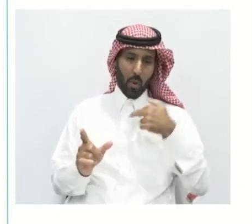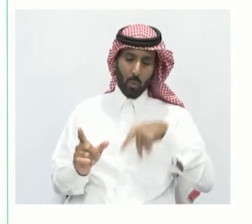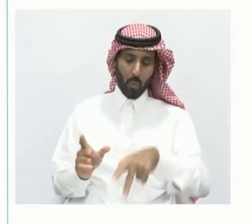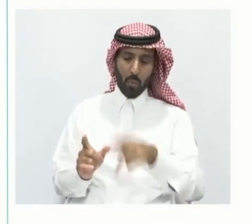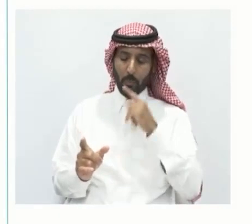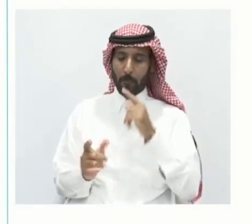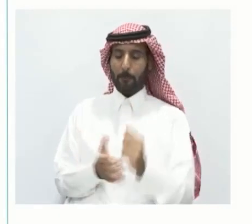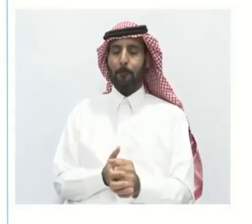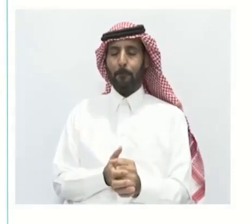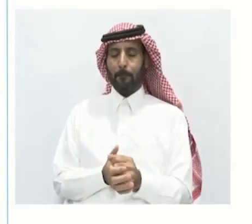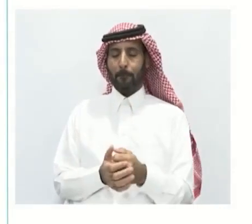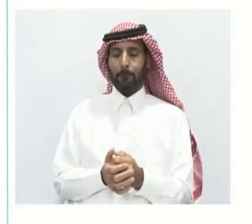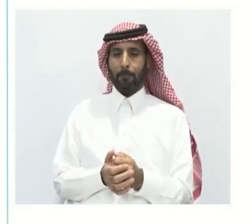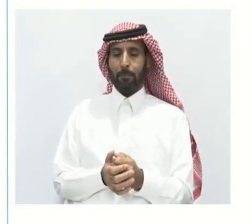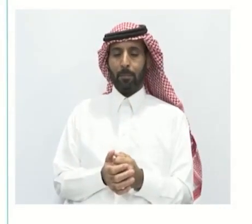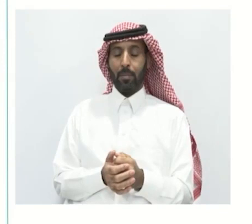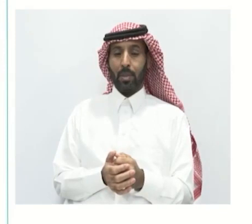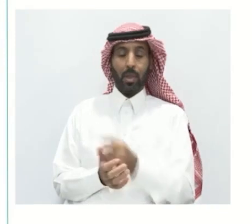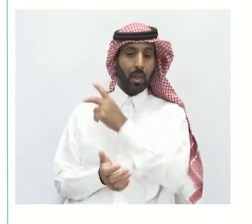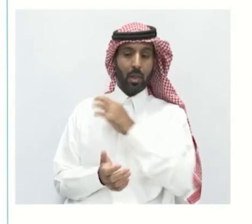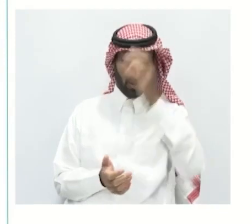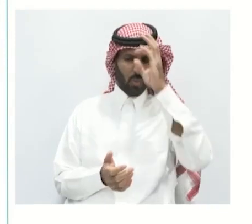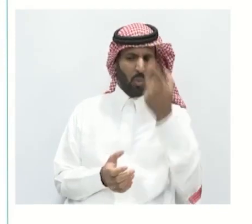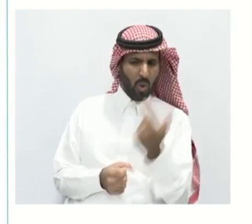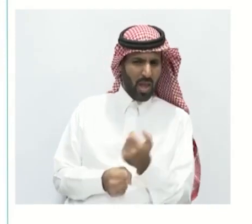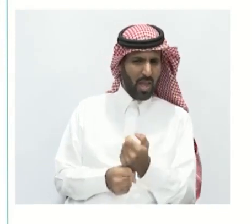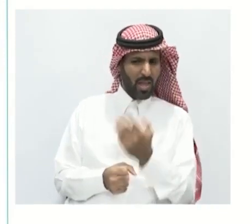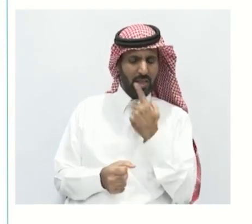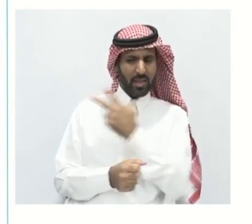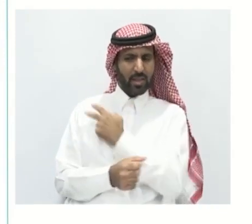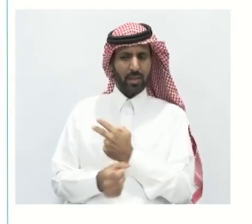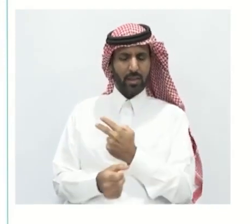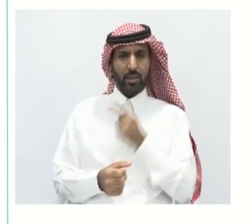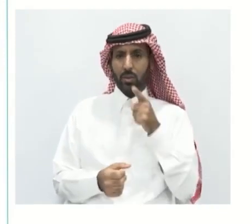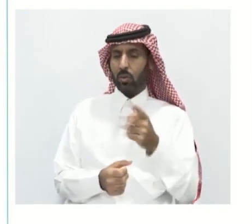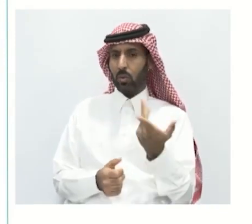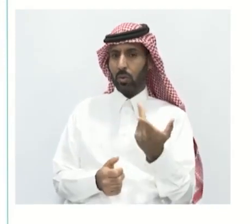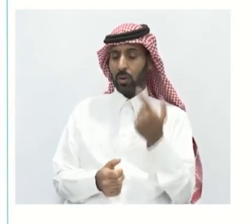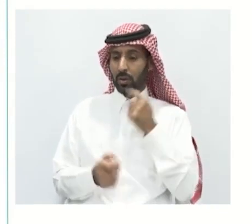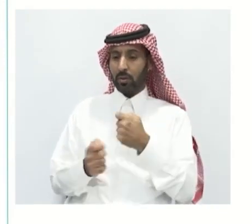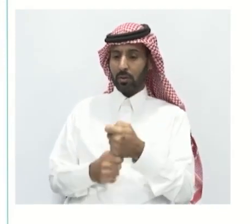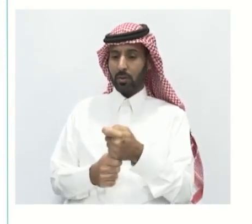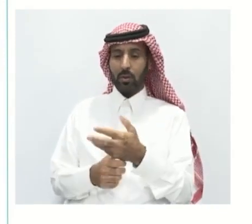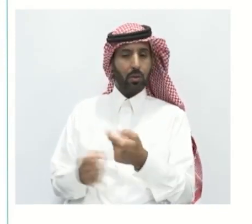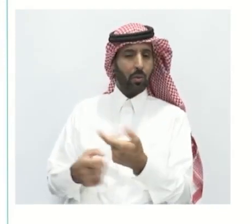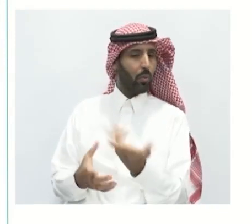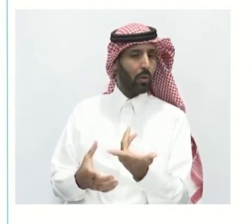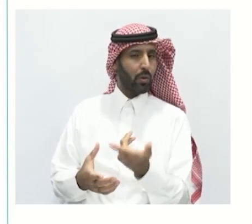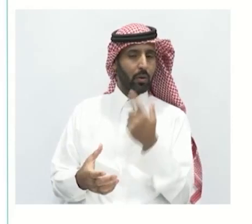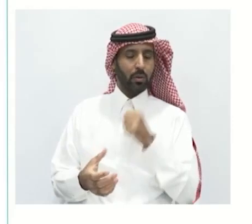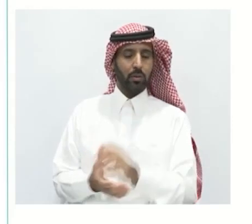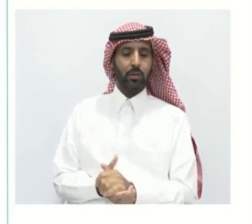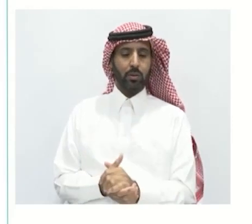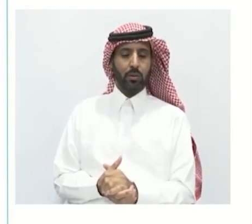to the supermarket. The policeman said, what you buy at the supermarket,